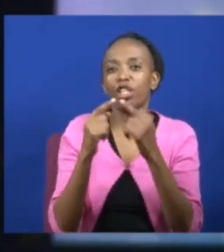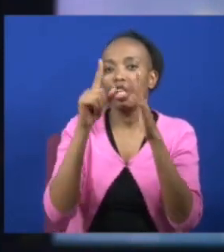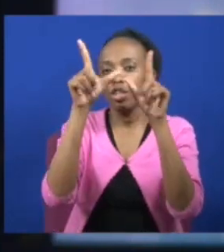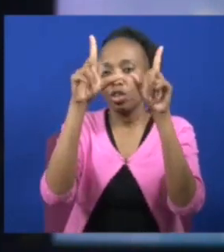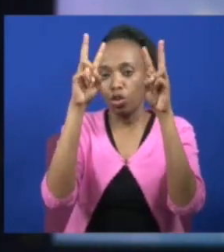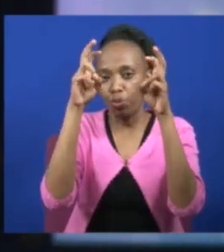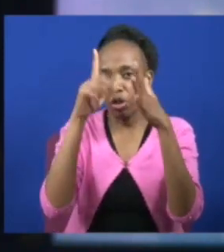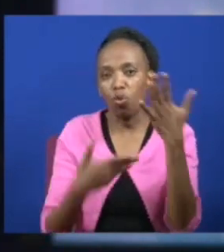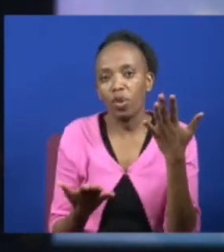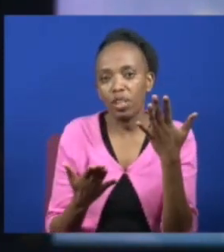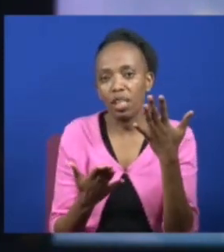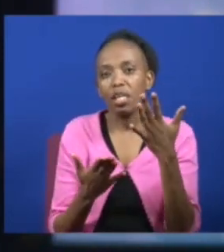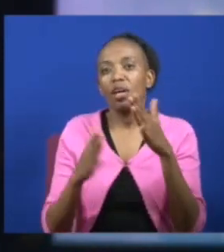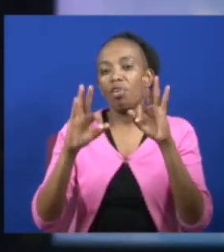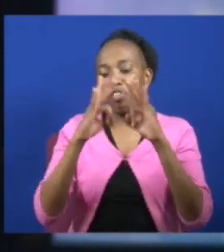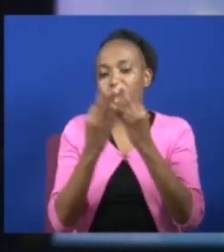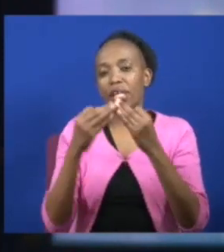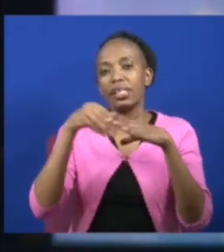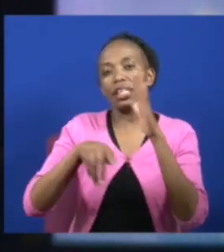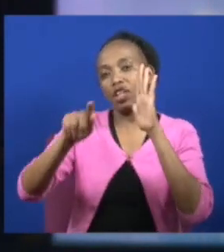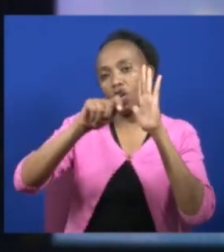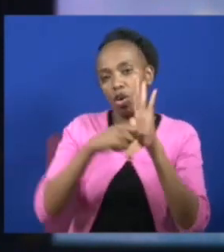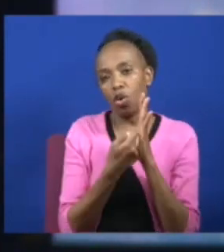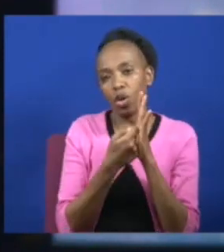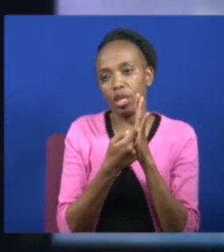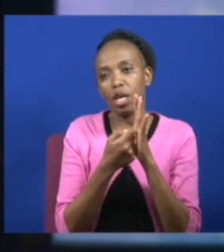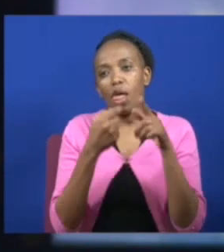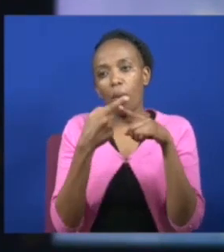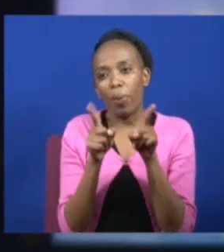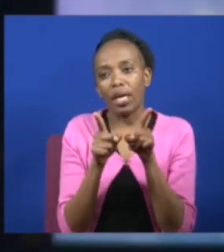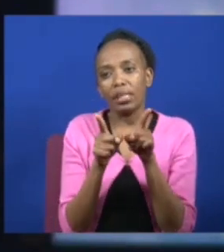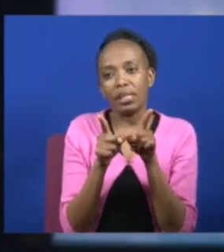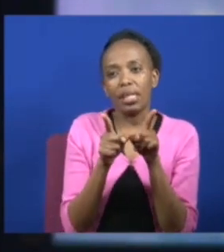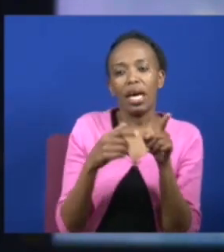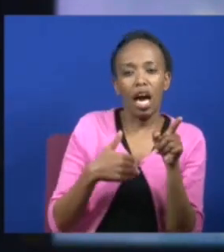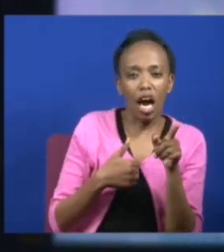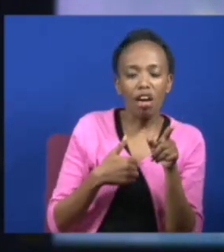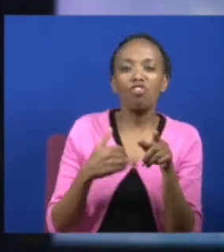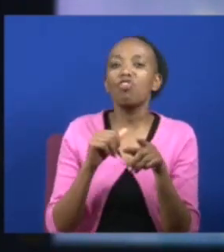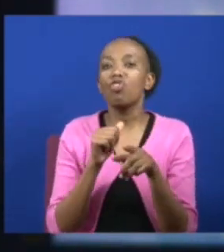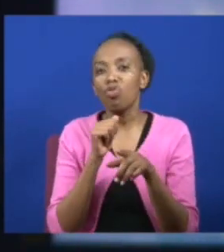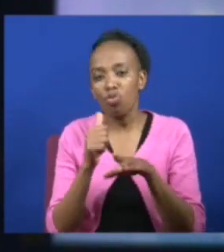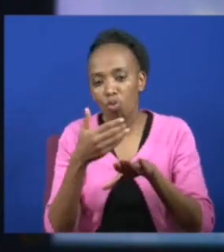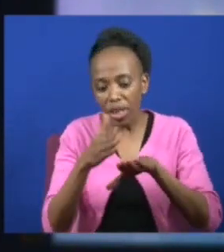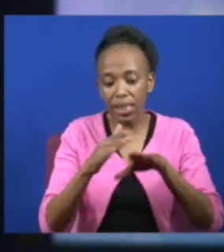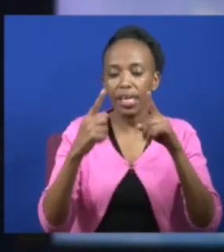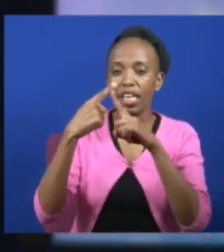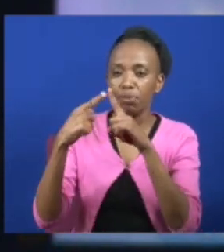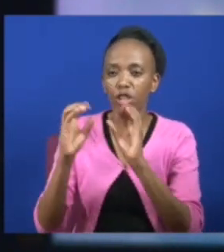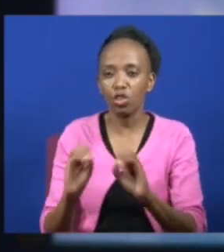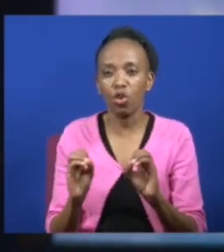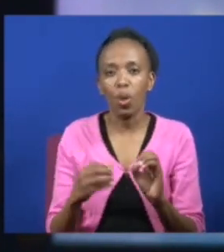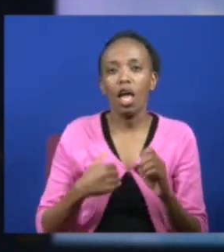topic, Families in Lockdown, but I have named it No Wasted Experiences. There